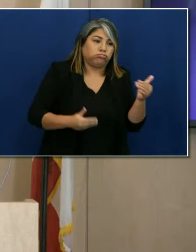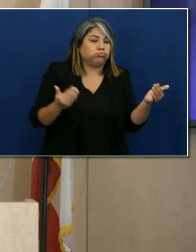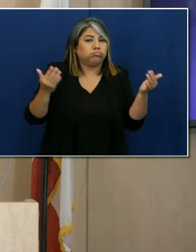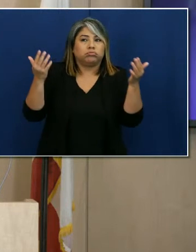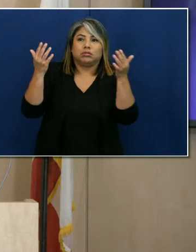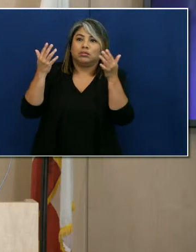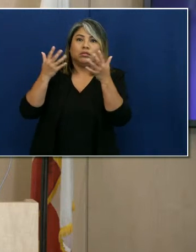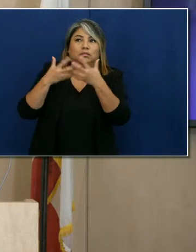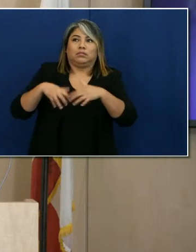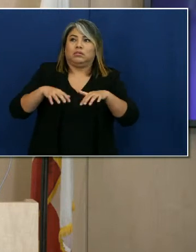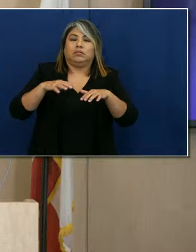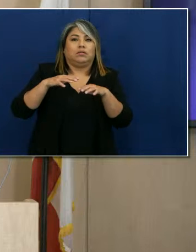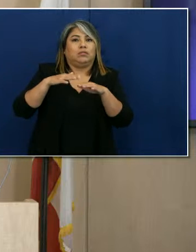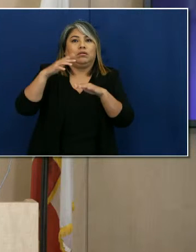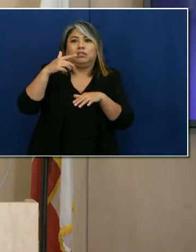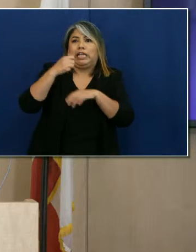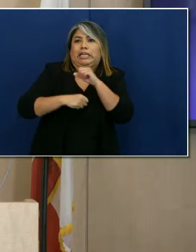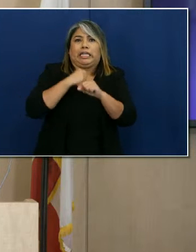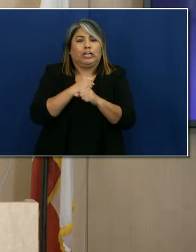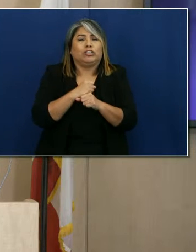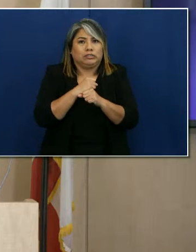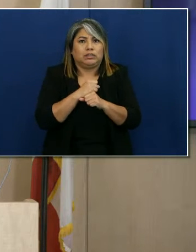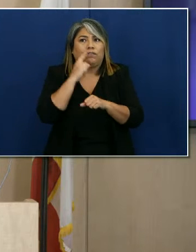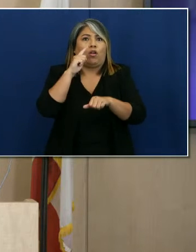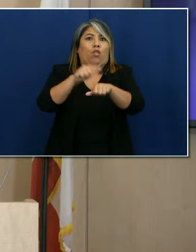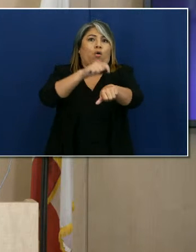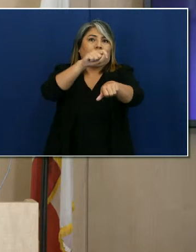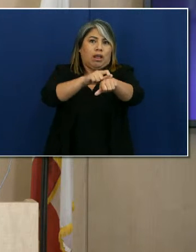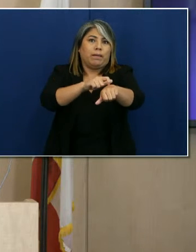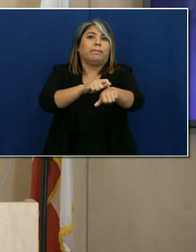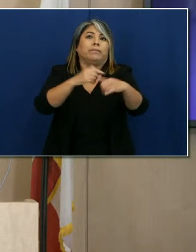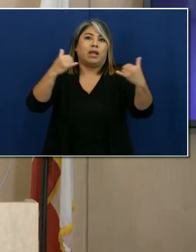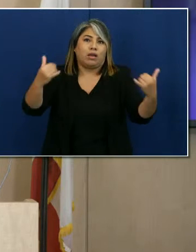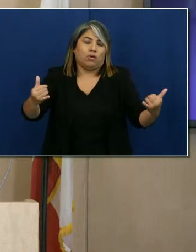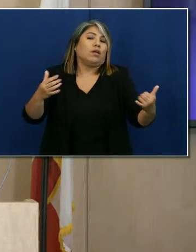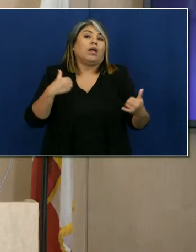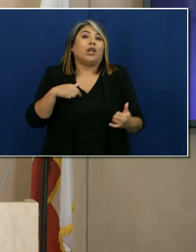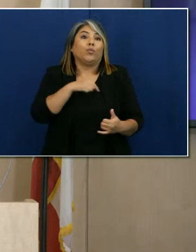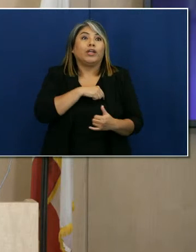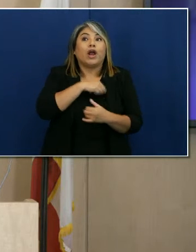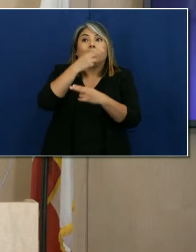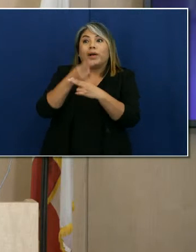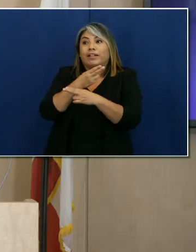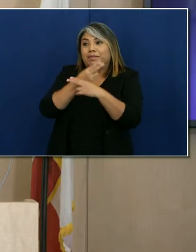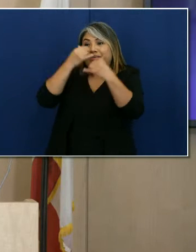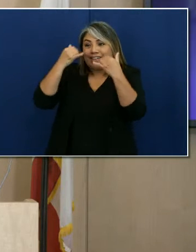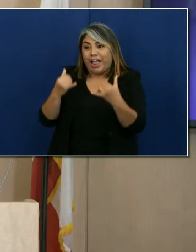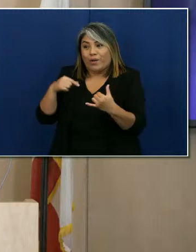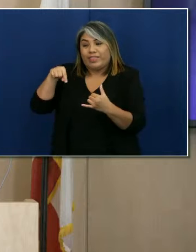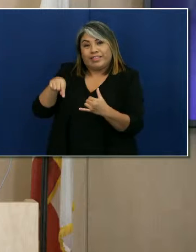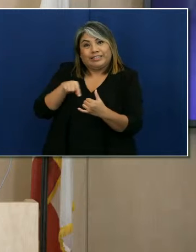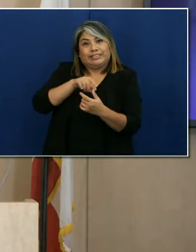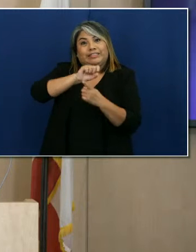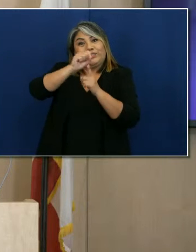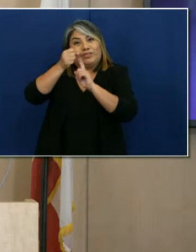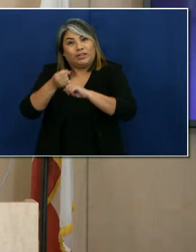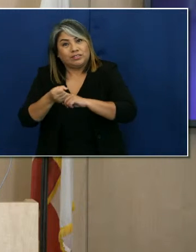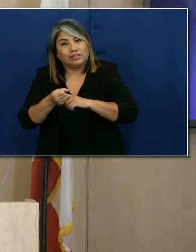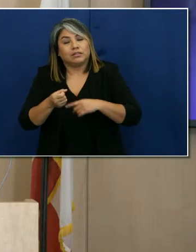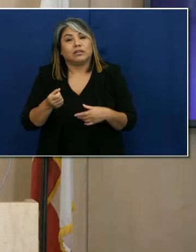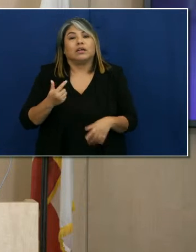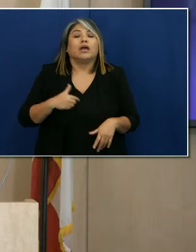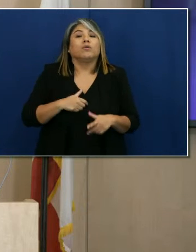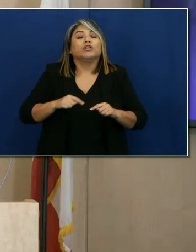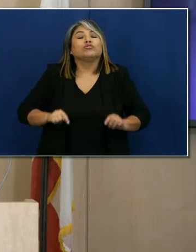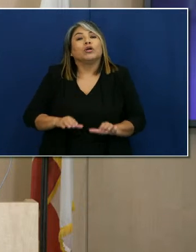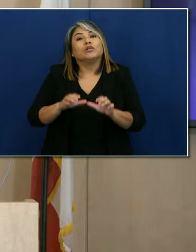for really over a decade, really a long period of time, and we are applying them in this specific instance. And we're trying